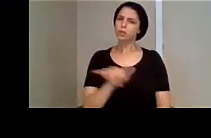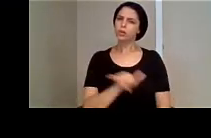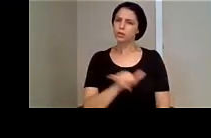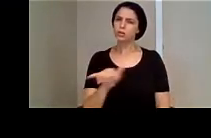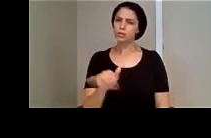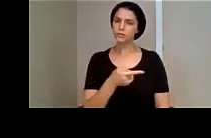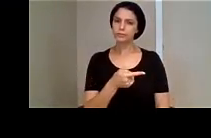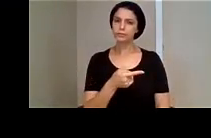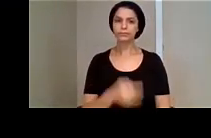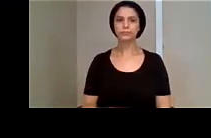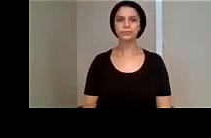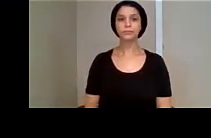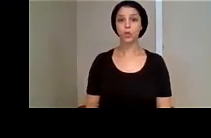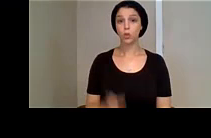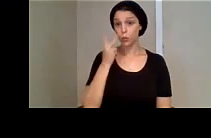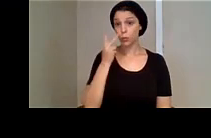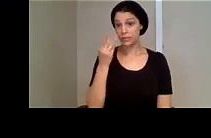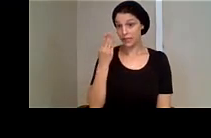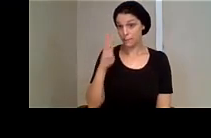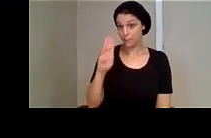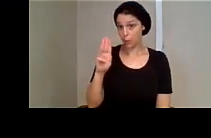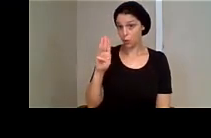blue submit button in the top right corner.